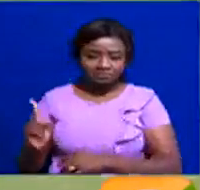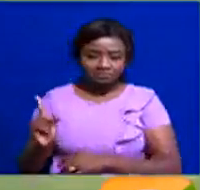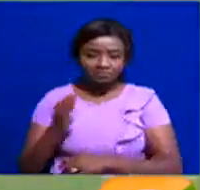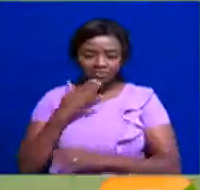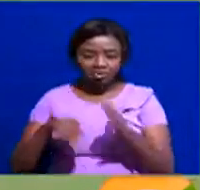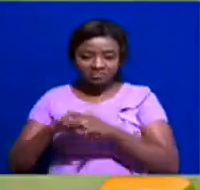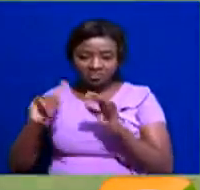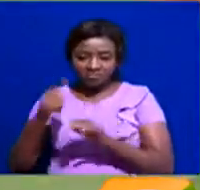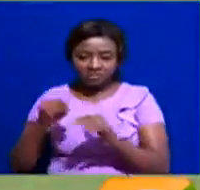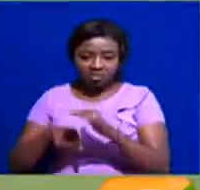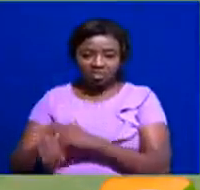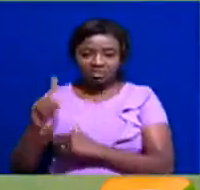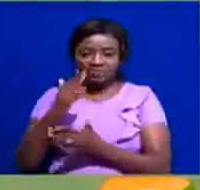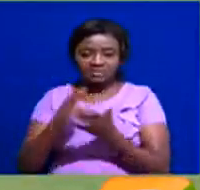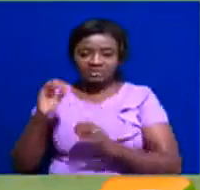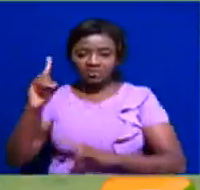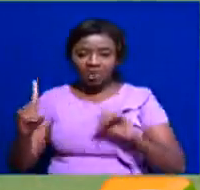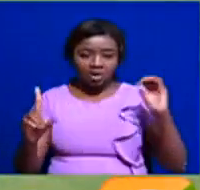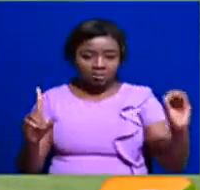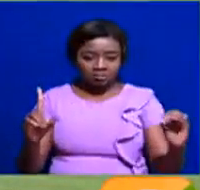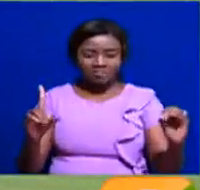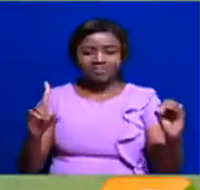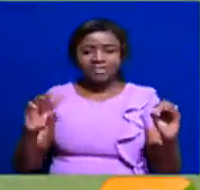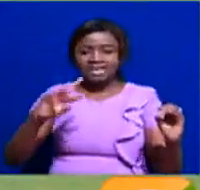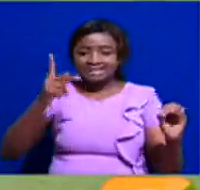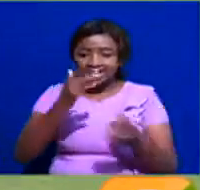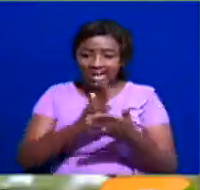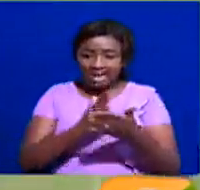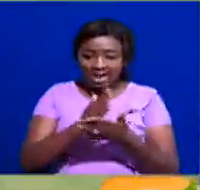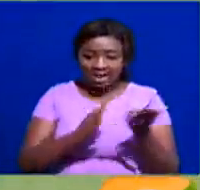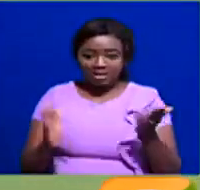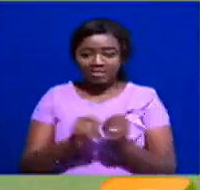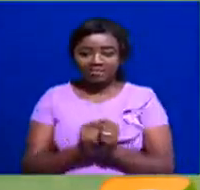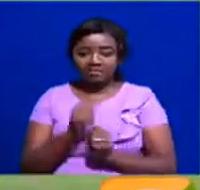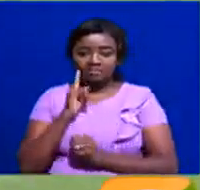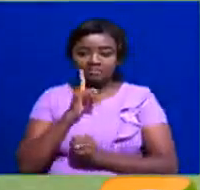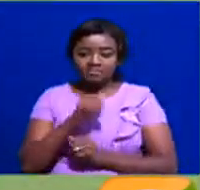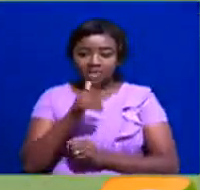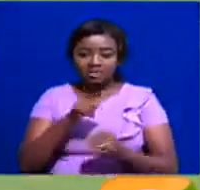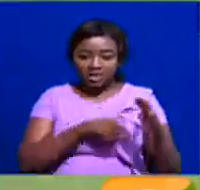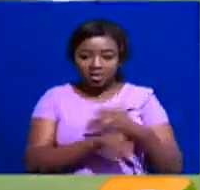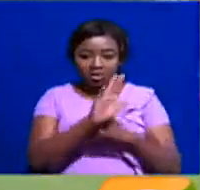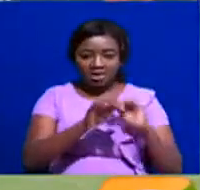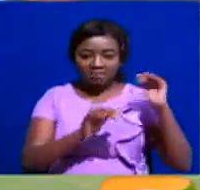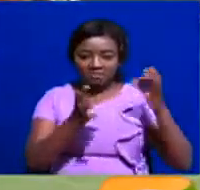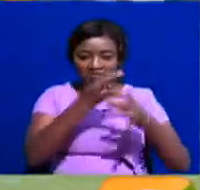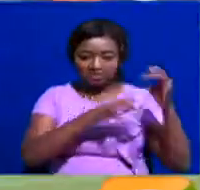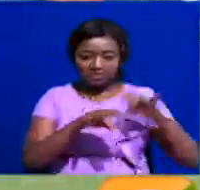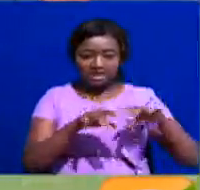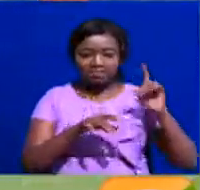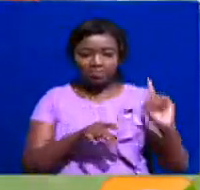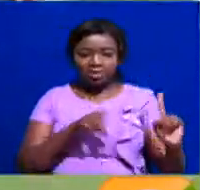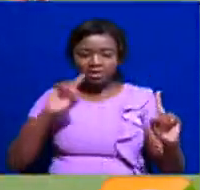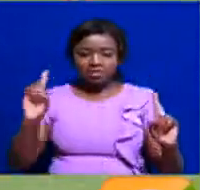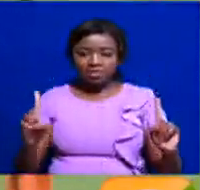through Victor Omune to go 1-0 up at halftime. In the second half, Kevin Etemesi equalized for City Stars, firing in from close